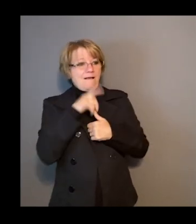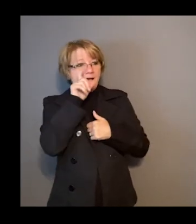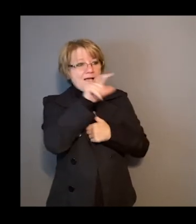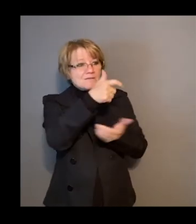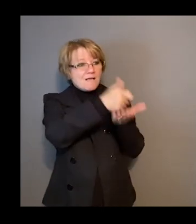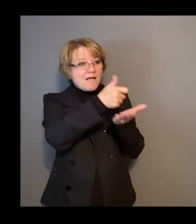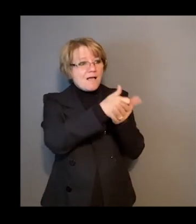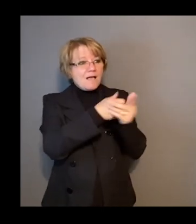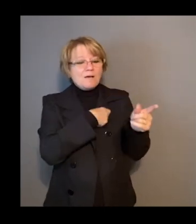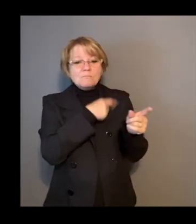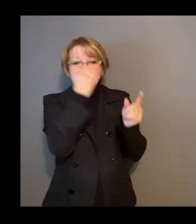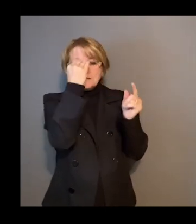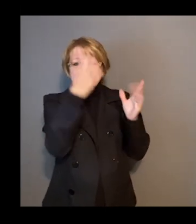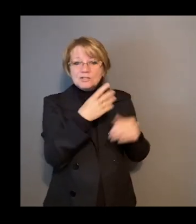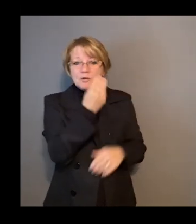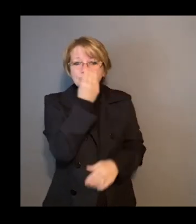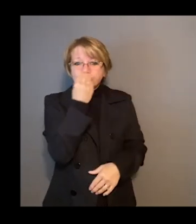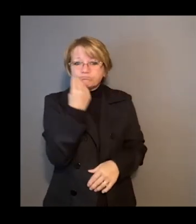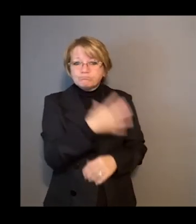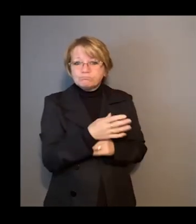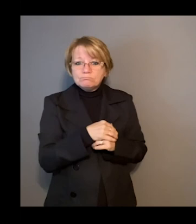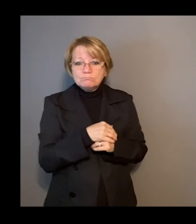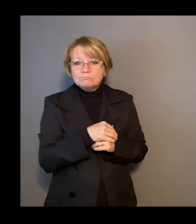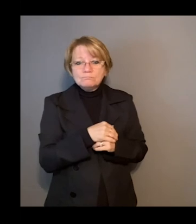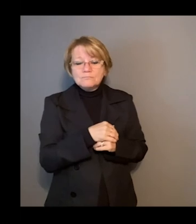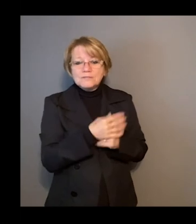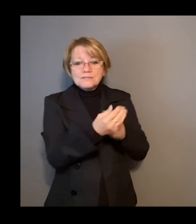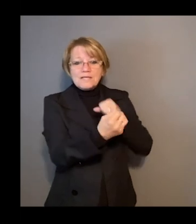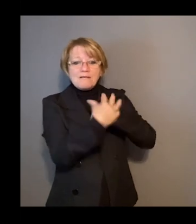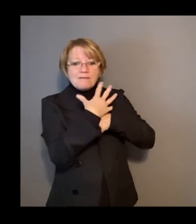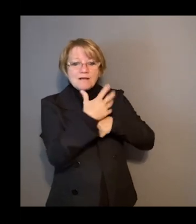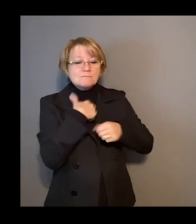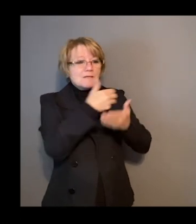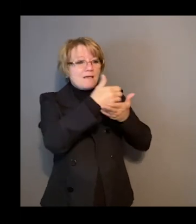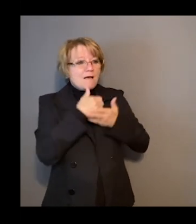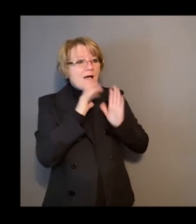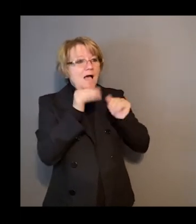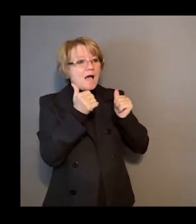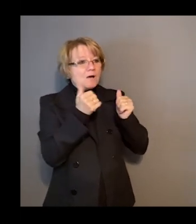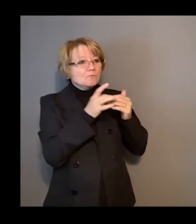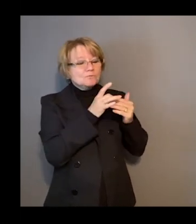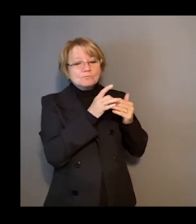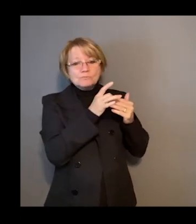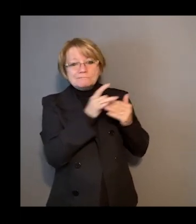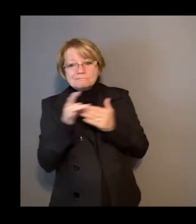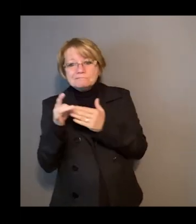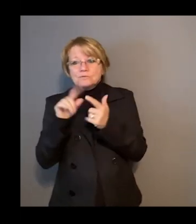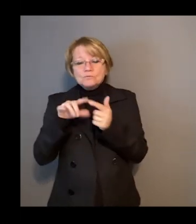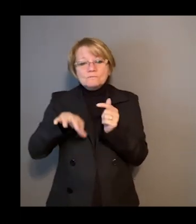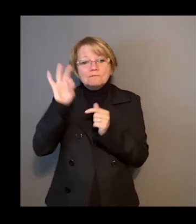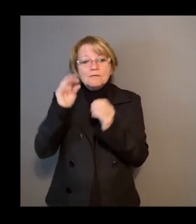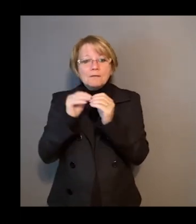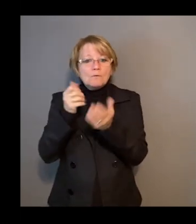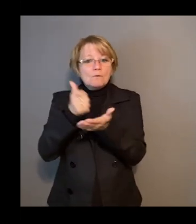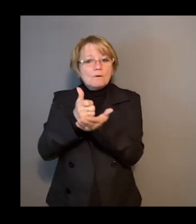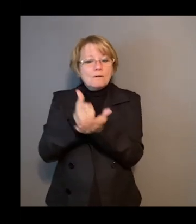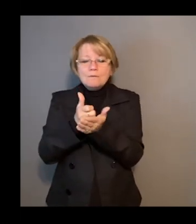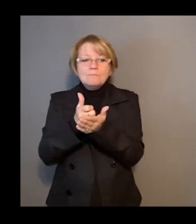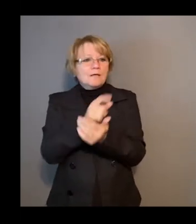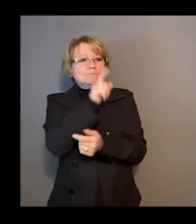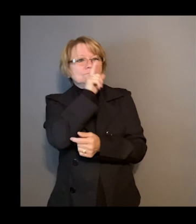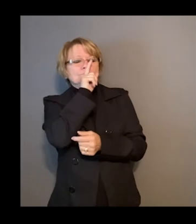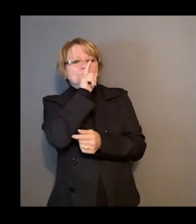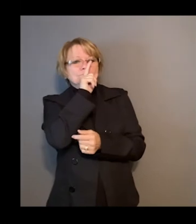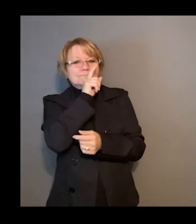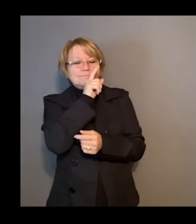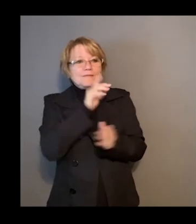But he didn't tell me if there was other venues that could go ask for help to help me write the paper, right? To where my second year,